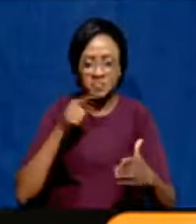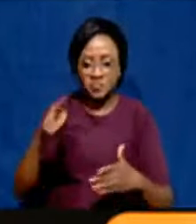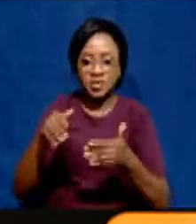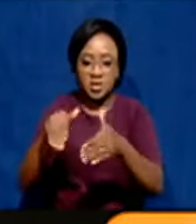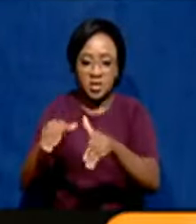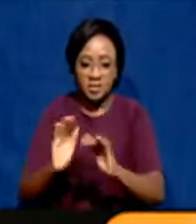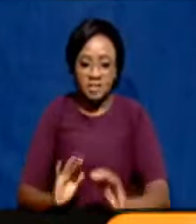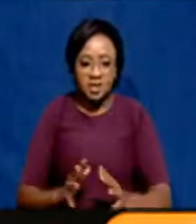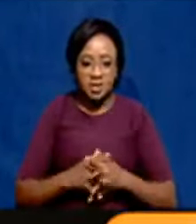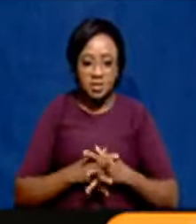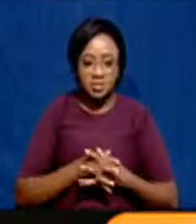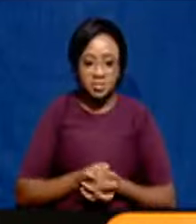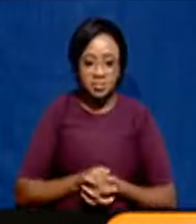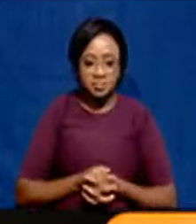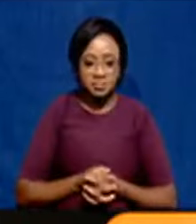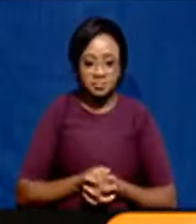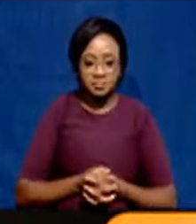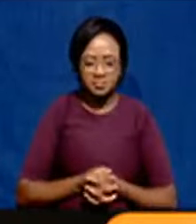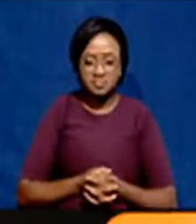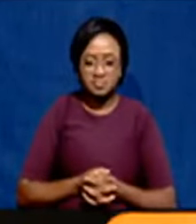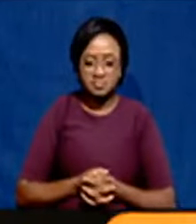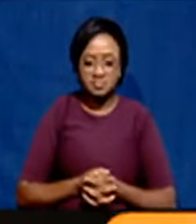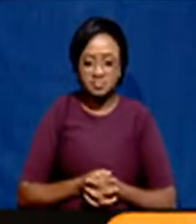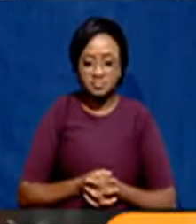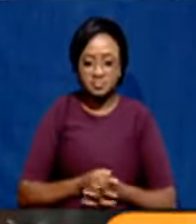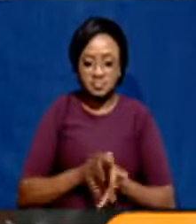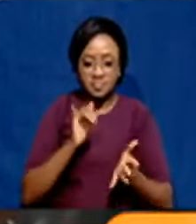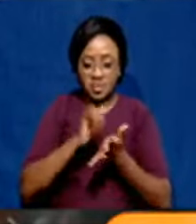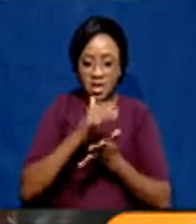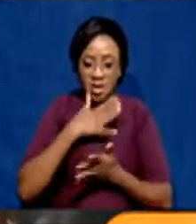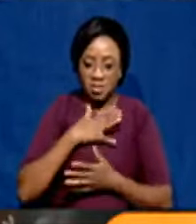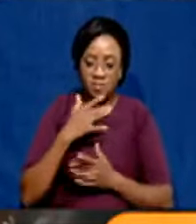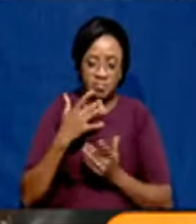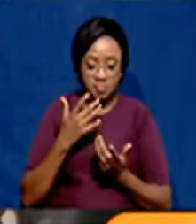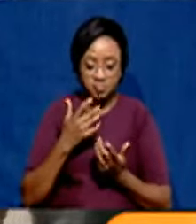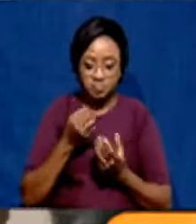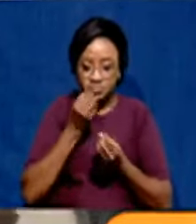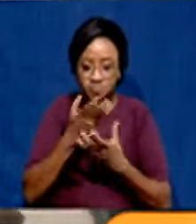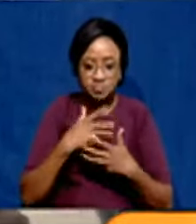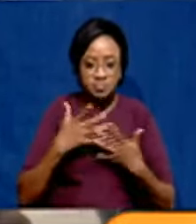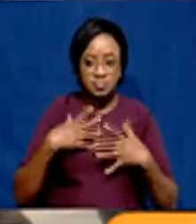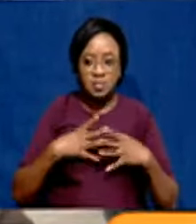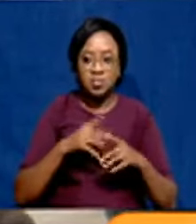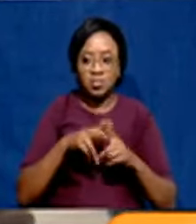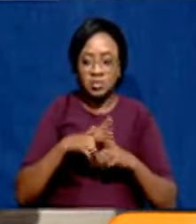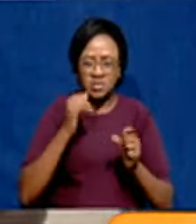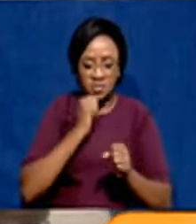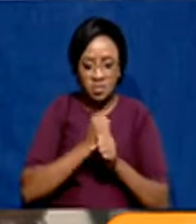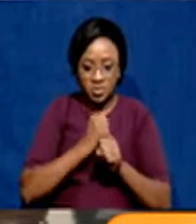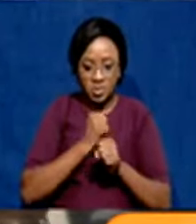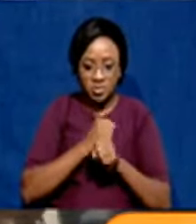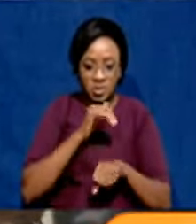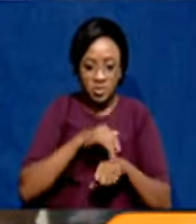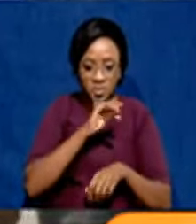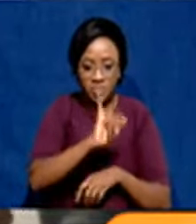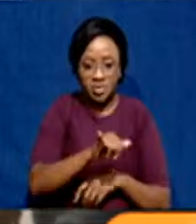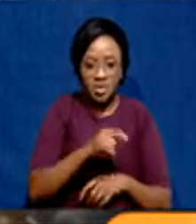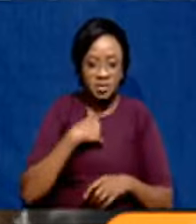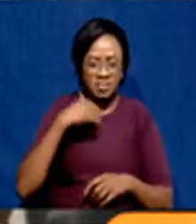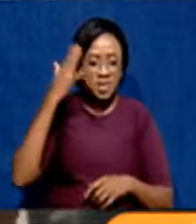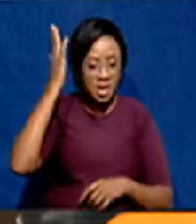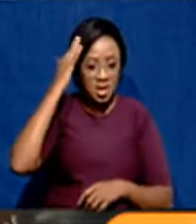off like a hero that he is. That is what we have from the ground, and the engineers will be working on that. I know for sure, Yvonne,